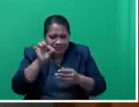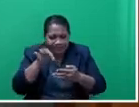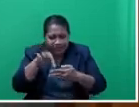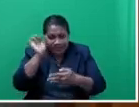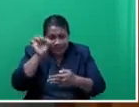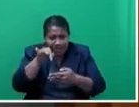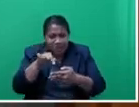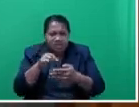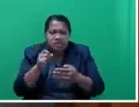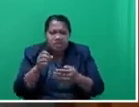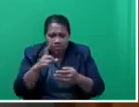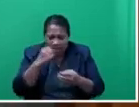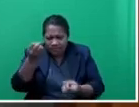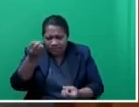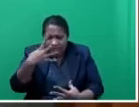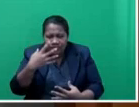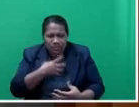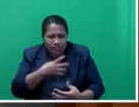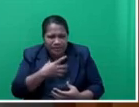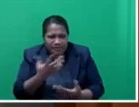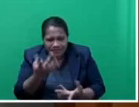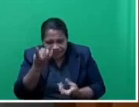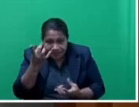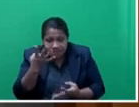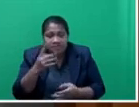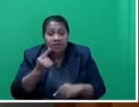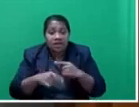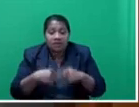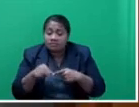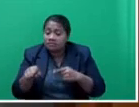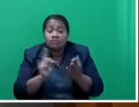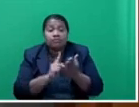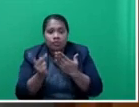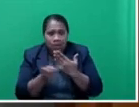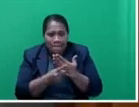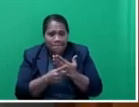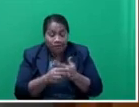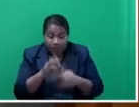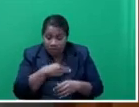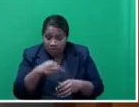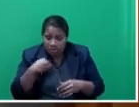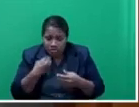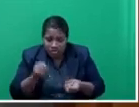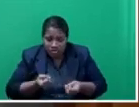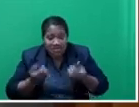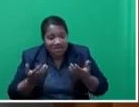us more, to enlighten us more on these programs which the ministry has been